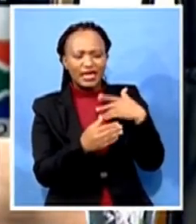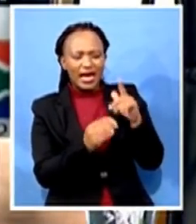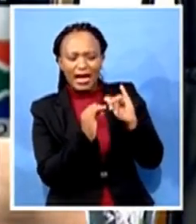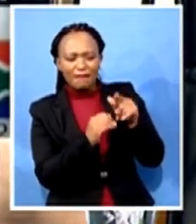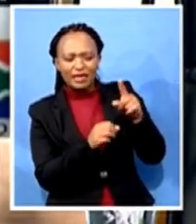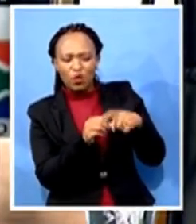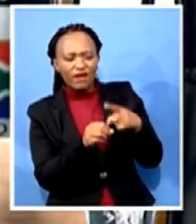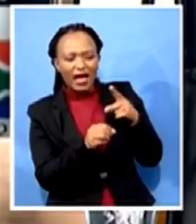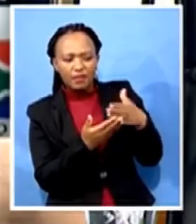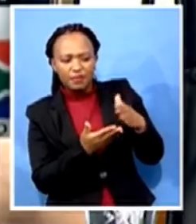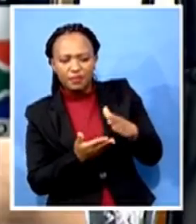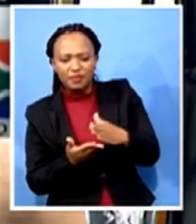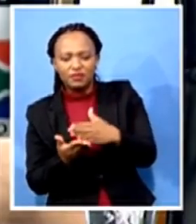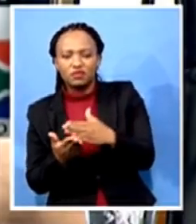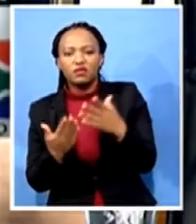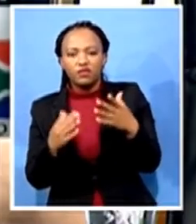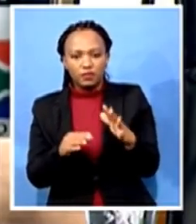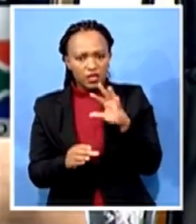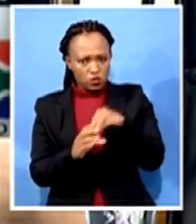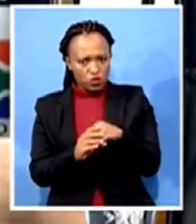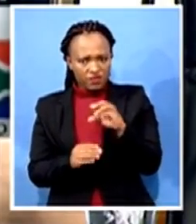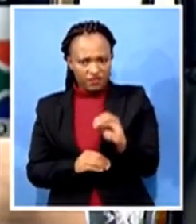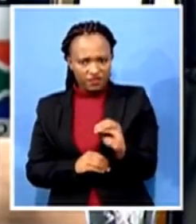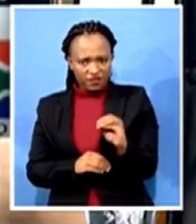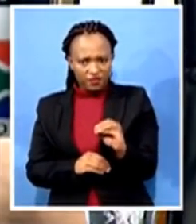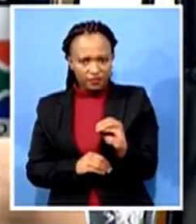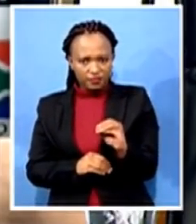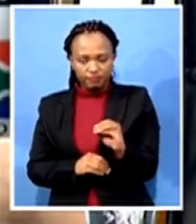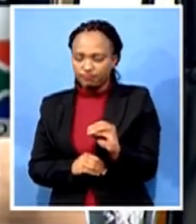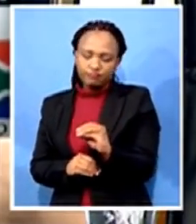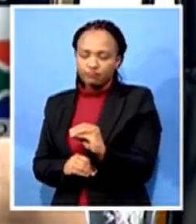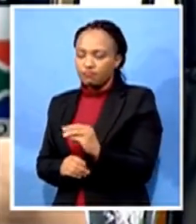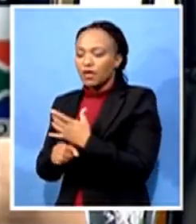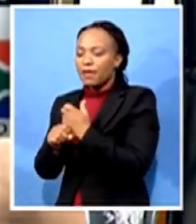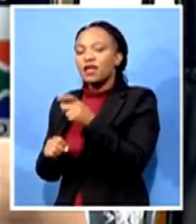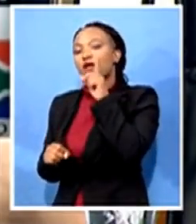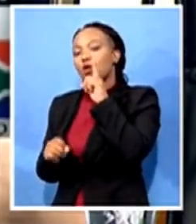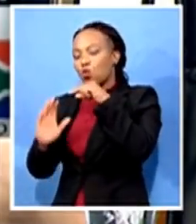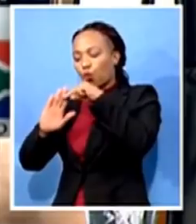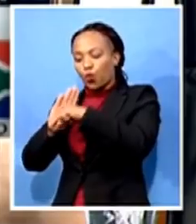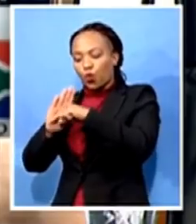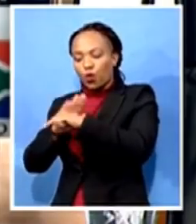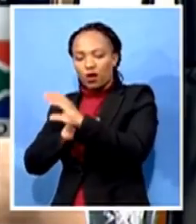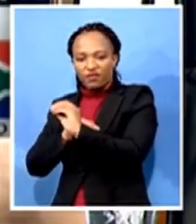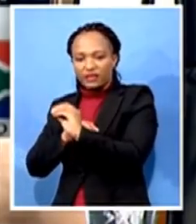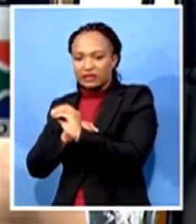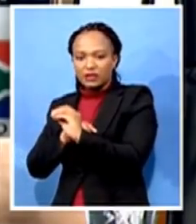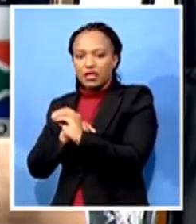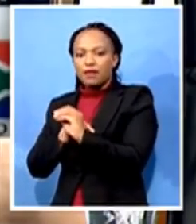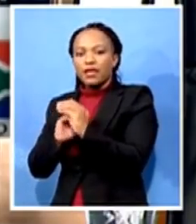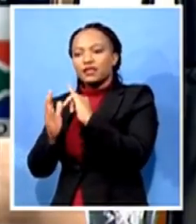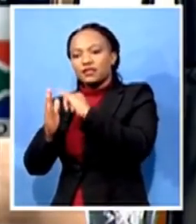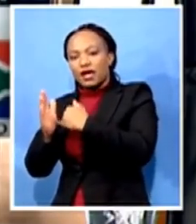I did not go to those details, Chair. All what I requested from the accounting office and